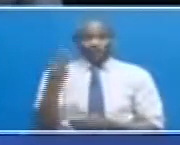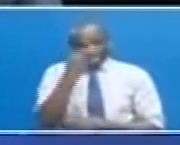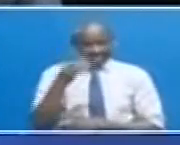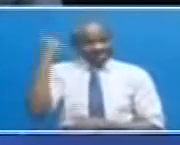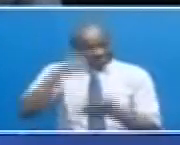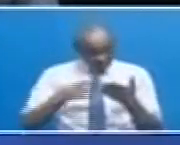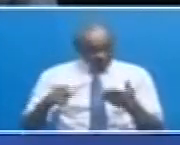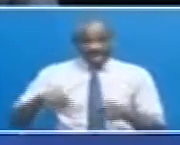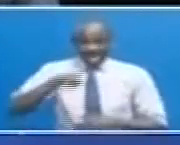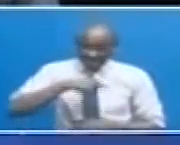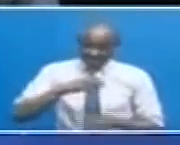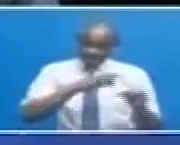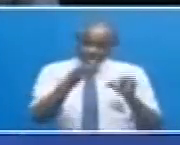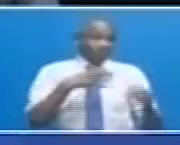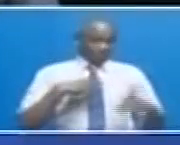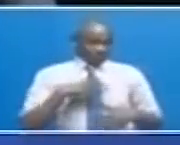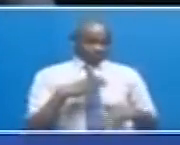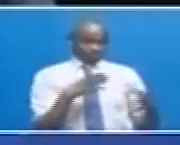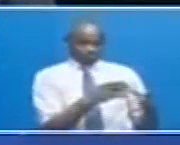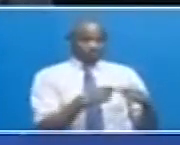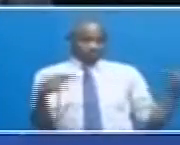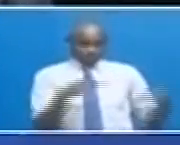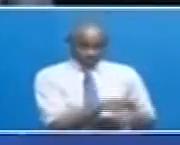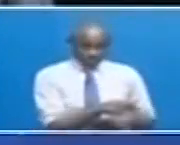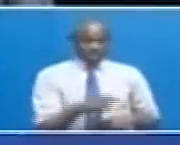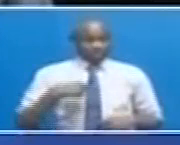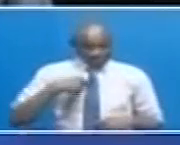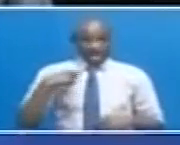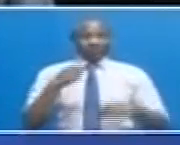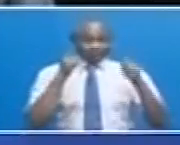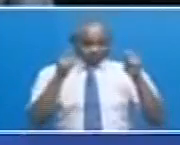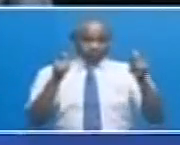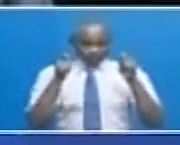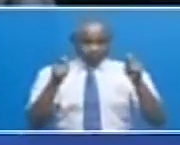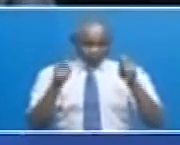ijayo, sisi kama wanakod, tutakuwa na maandamano